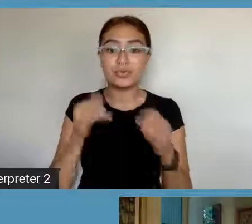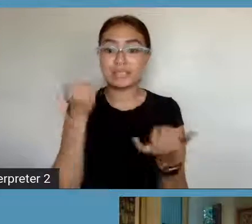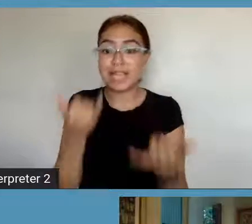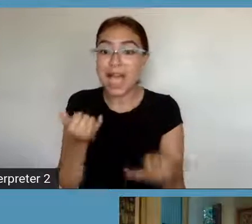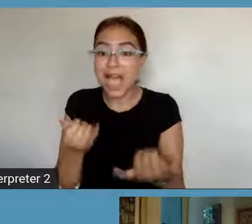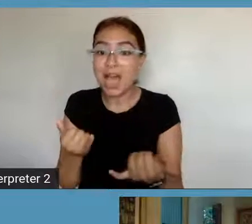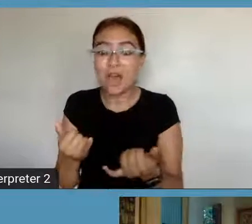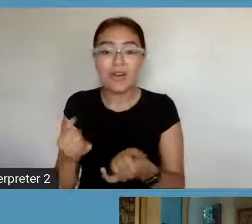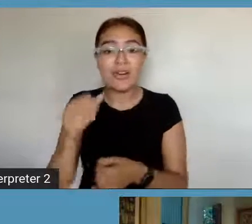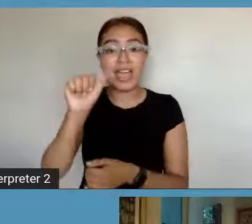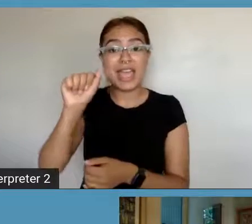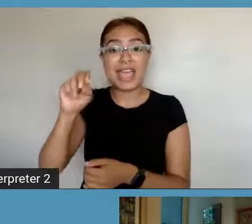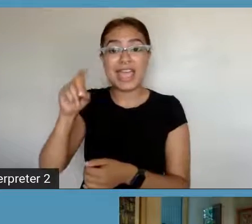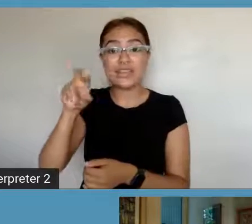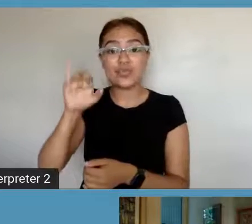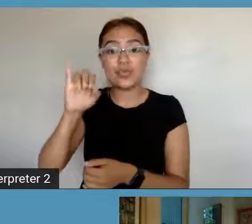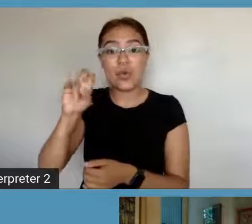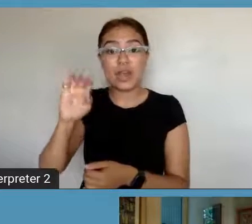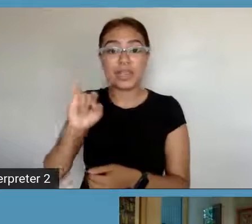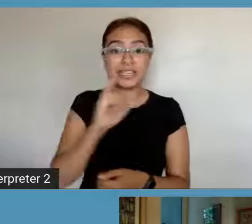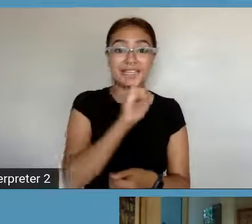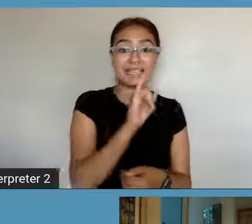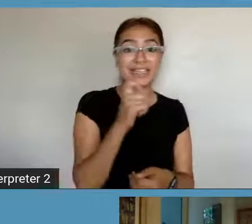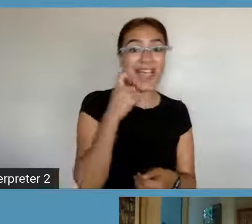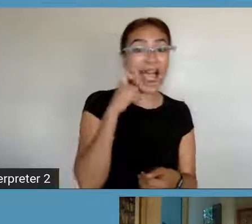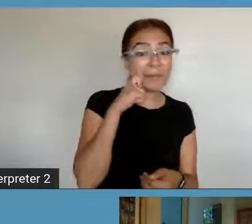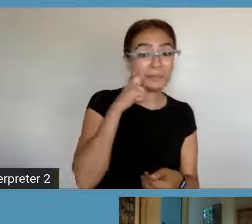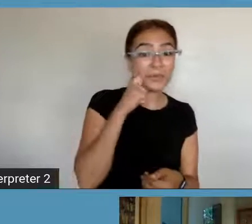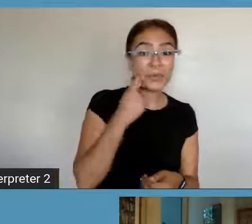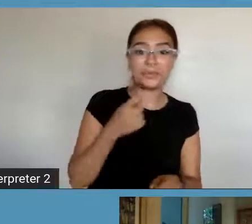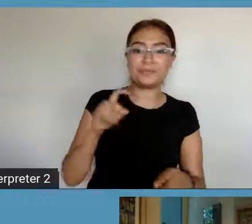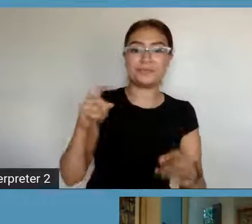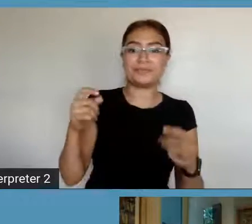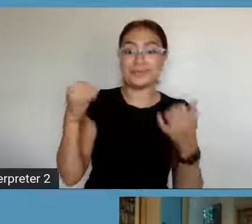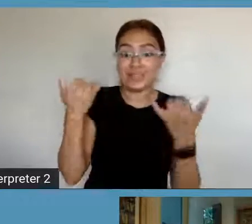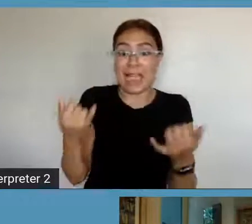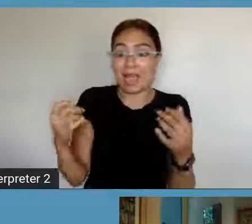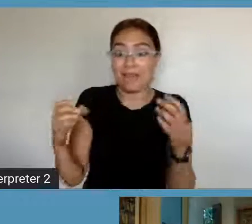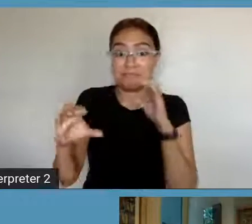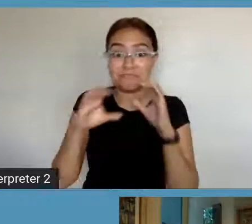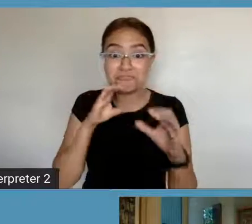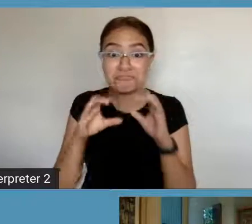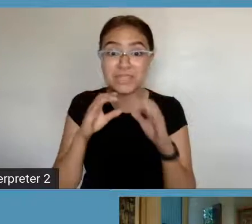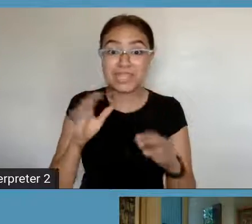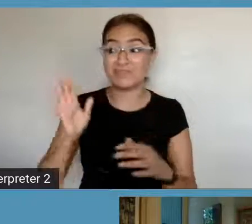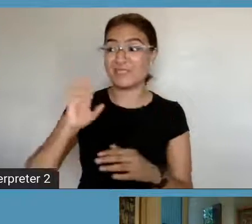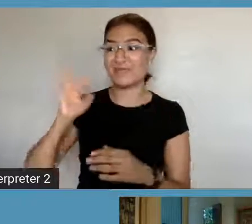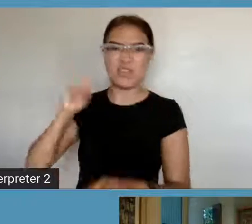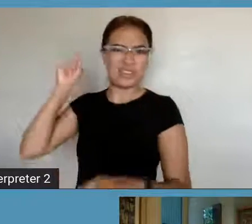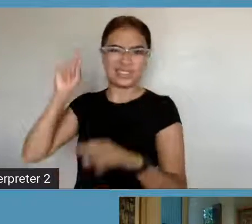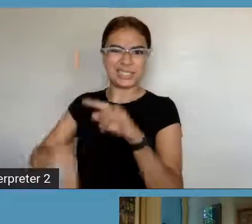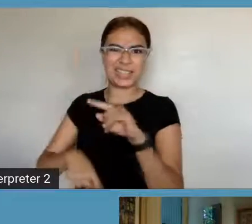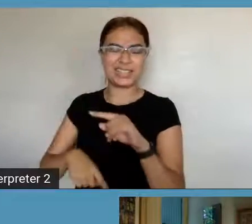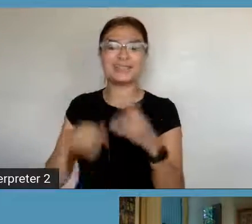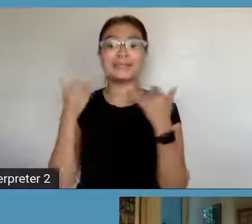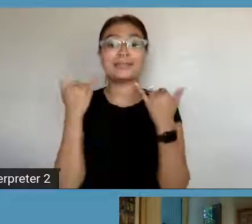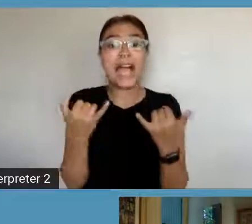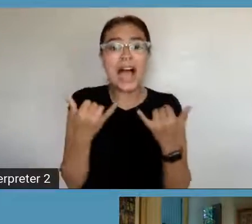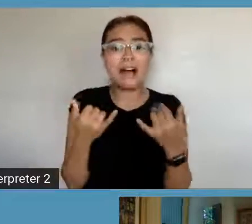compatible. That didn't happen 5 years ago, 3 years ago. So now you can get apps. I mean,